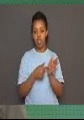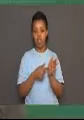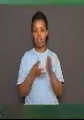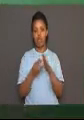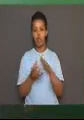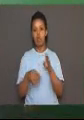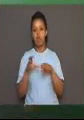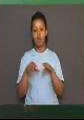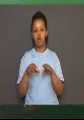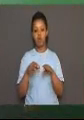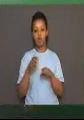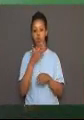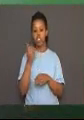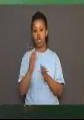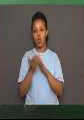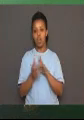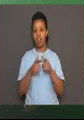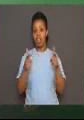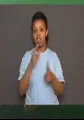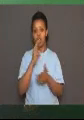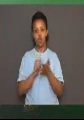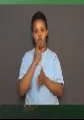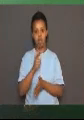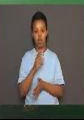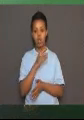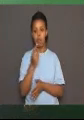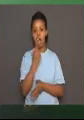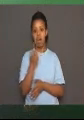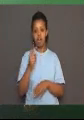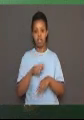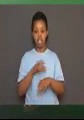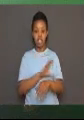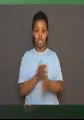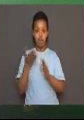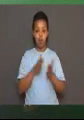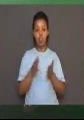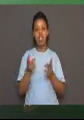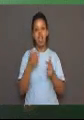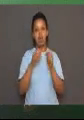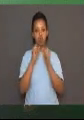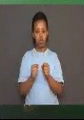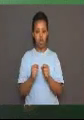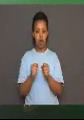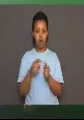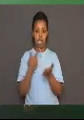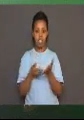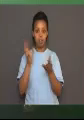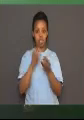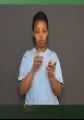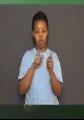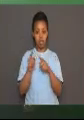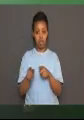mutations. They often result in the death of a cell, and they can even have